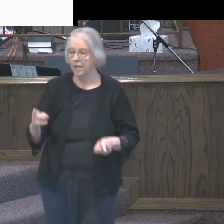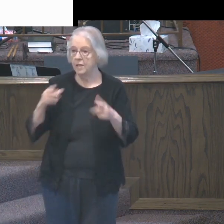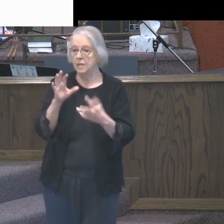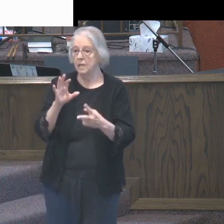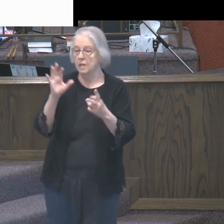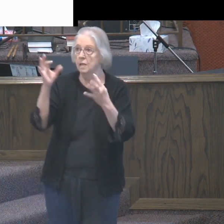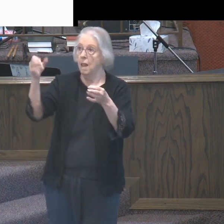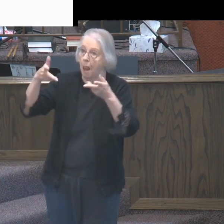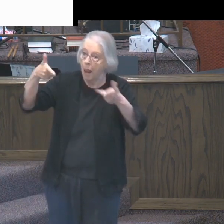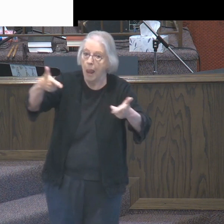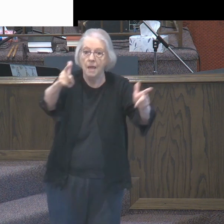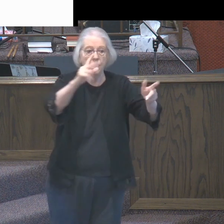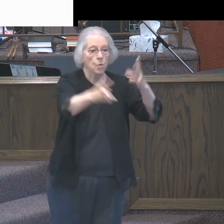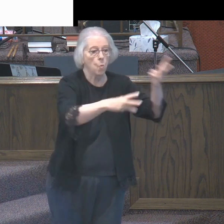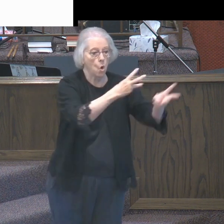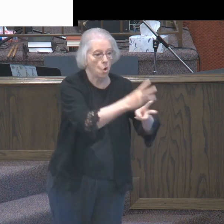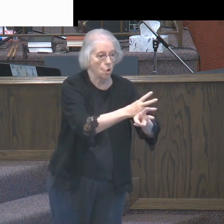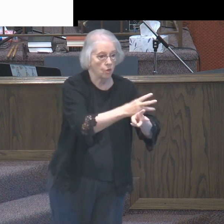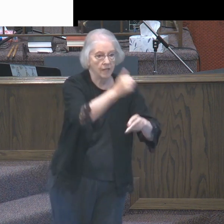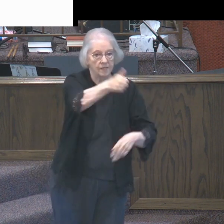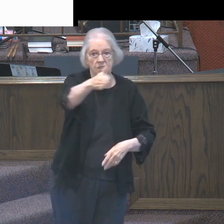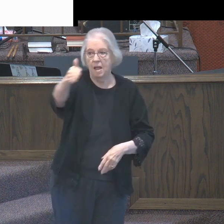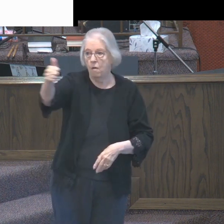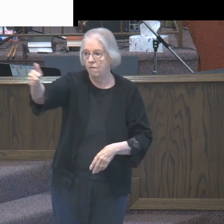And they're questions that it's okay to have